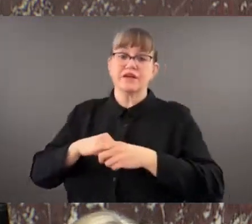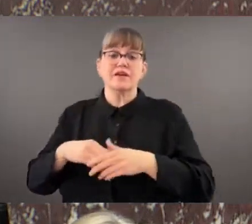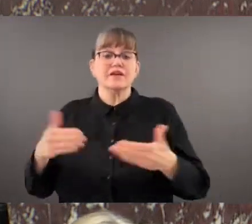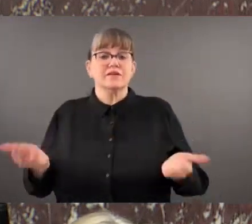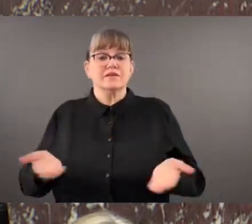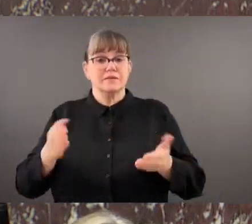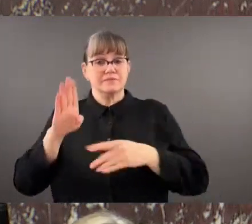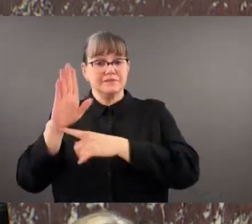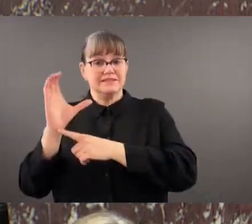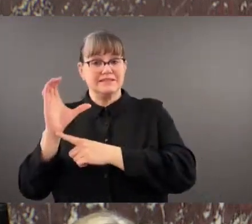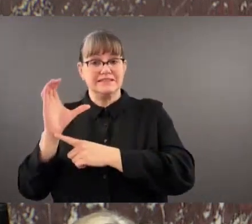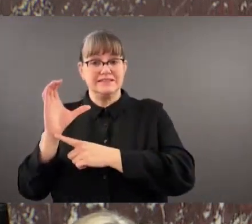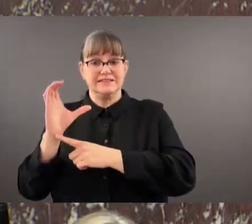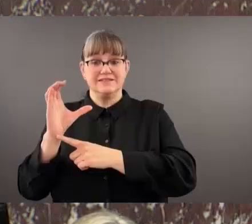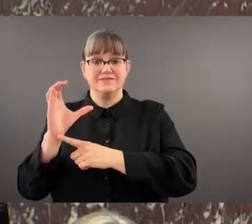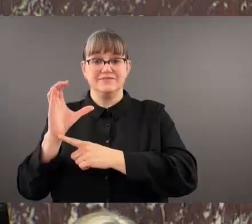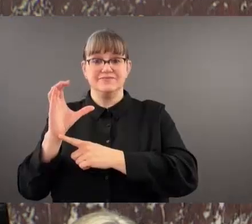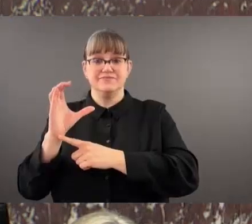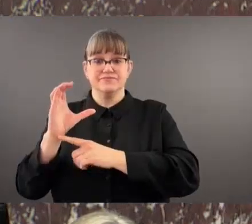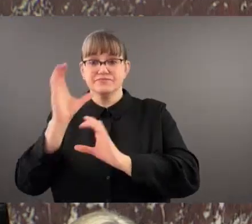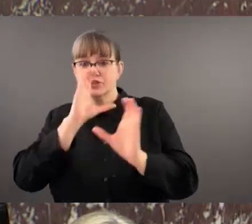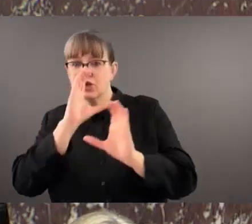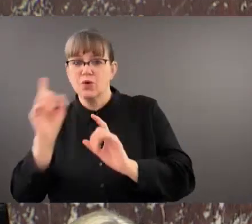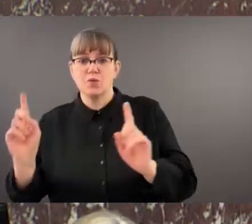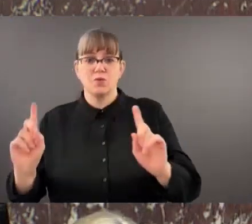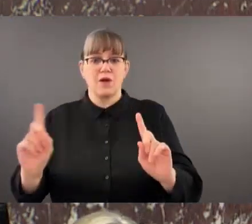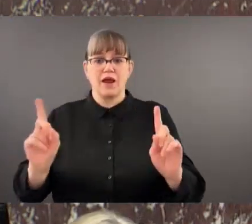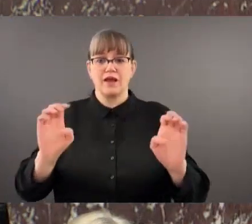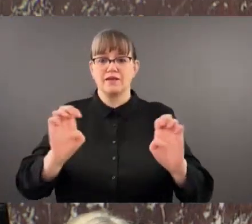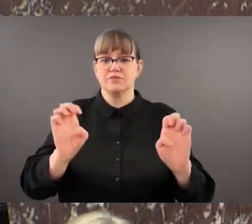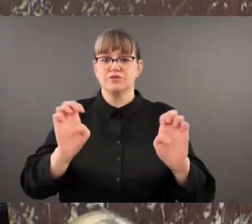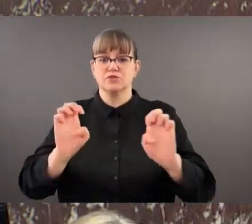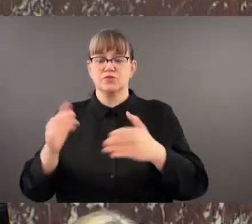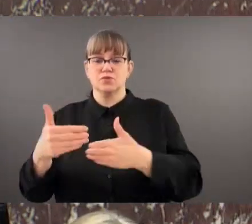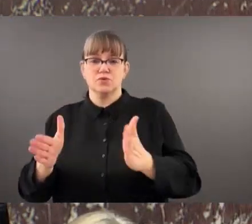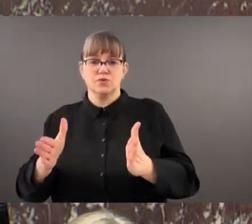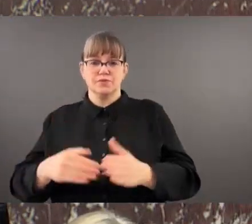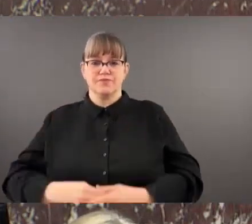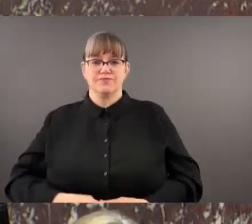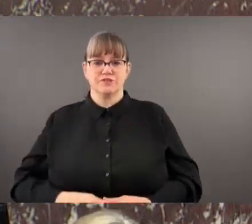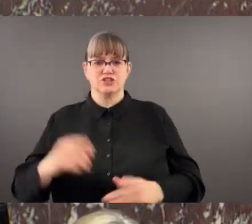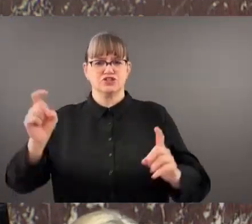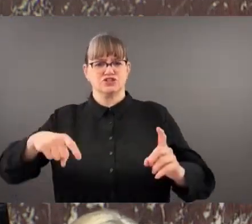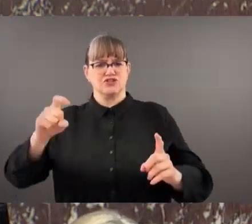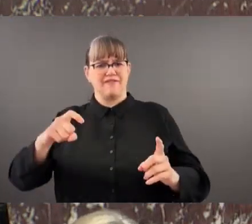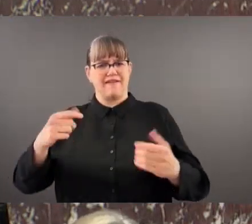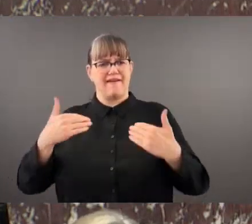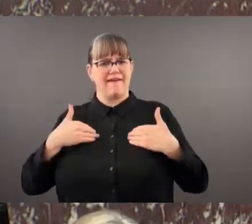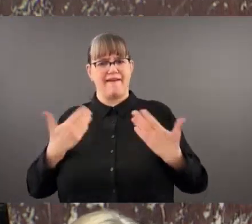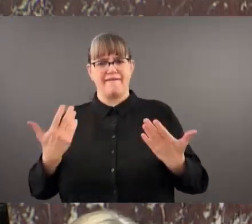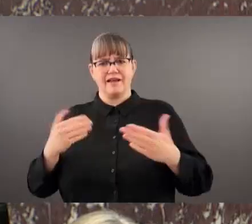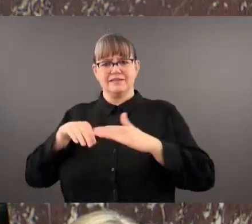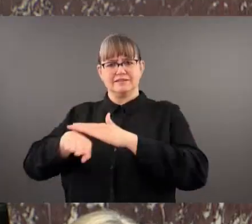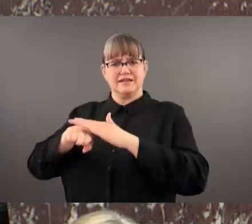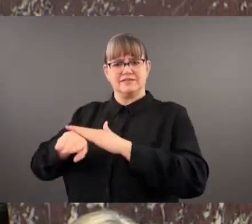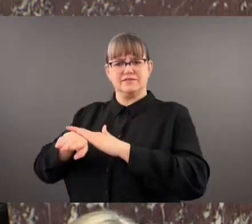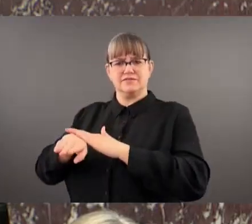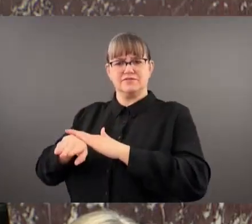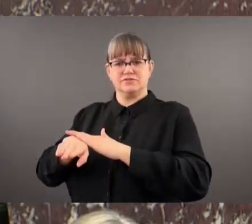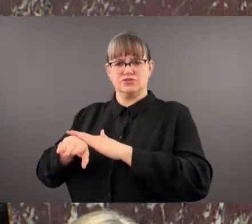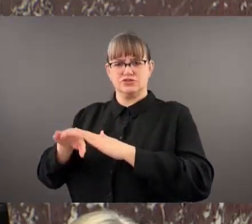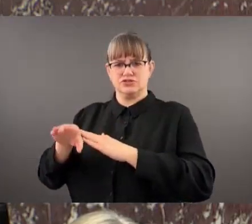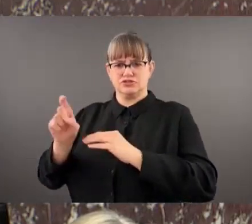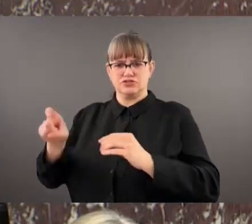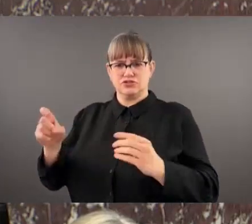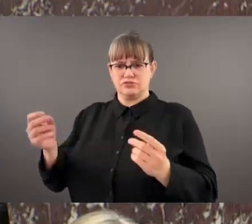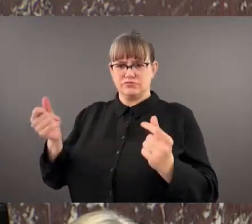should expect that they're able to get that access when they need it and where they need it. And that is not